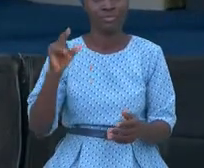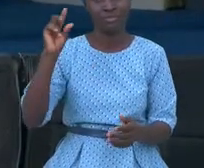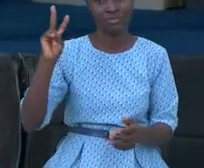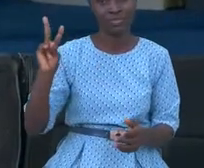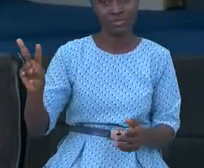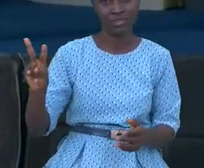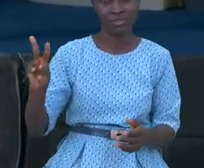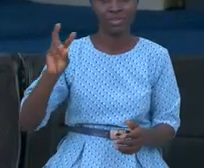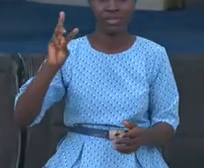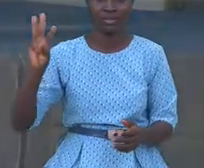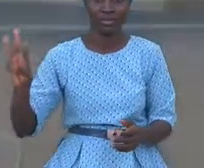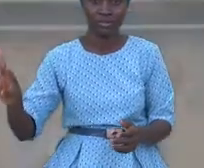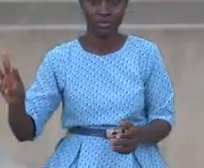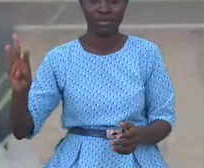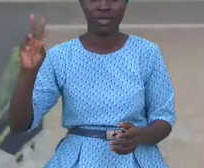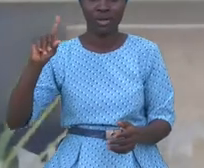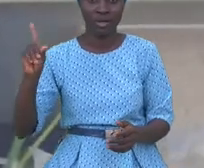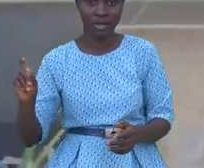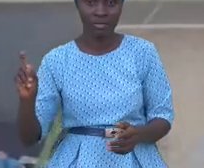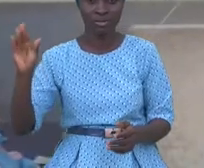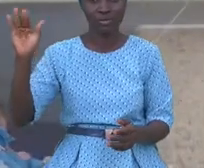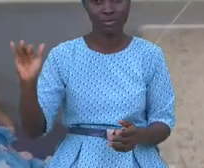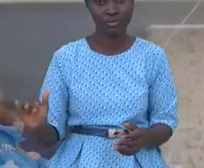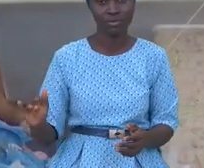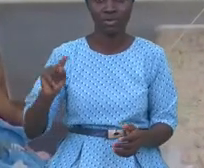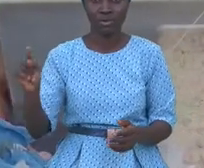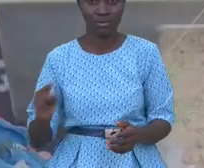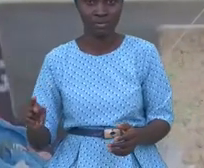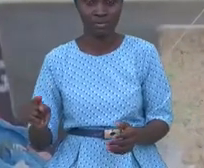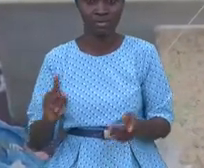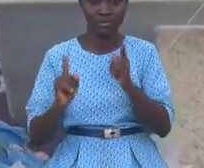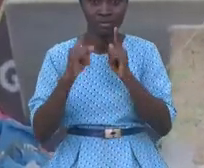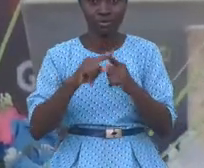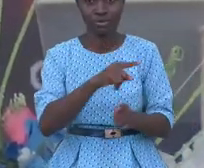W, X, Y, Z, I'm talking to you